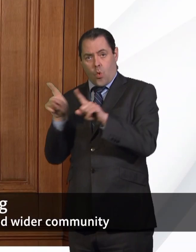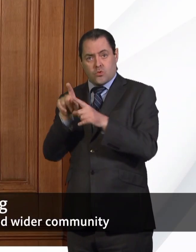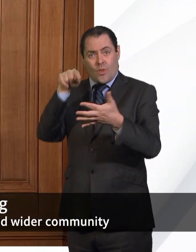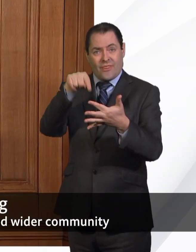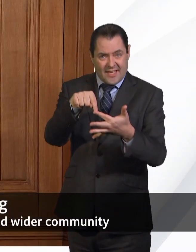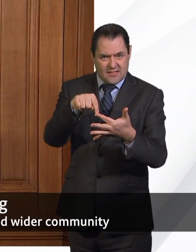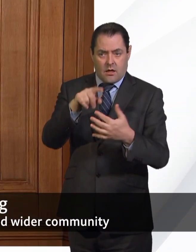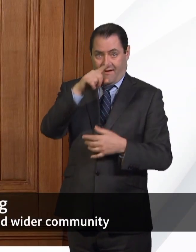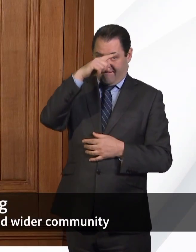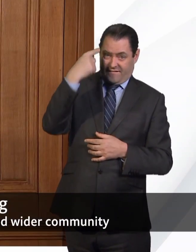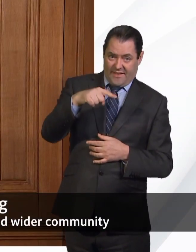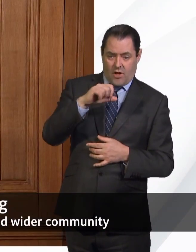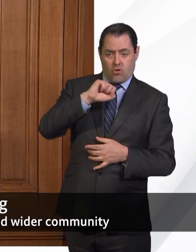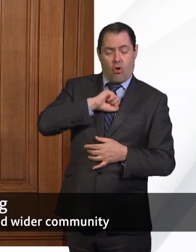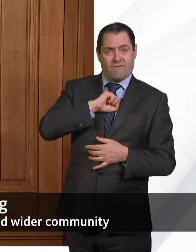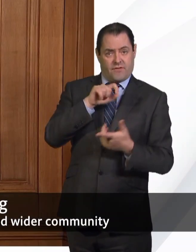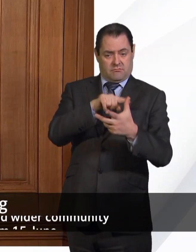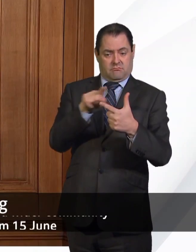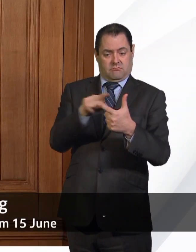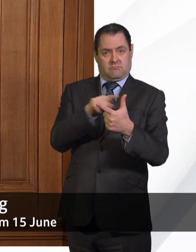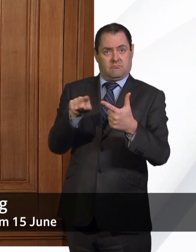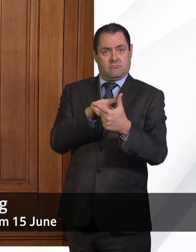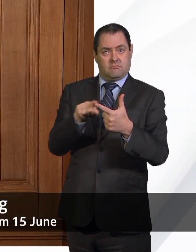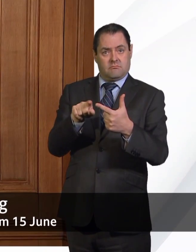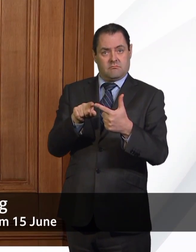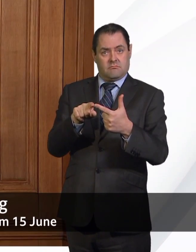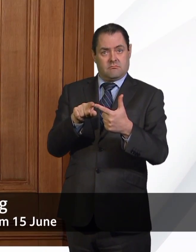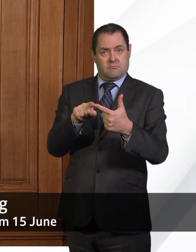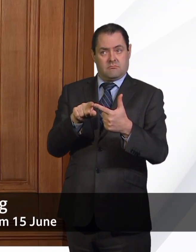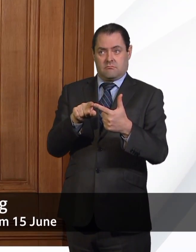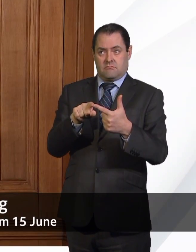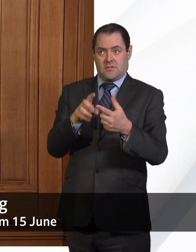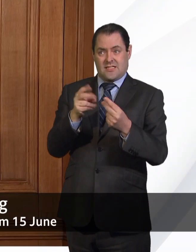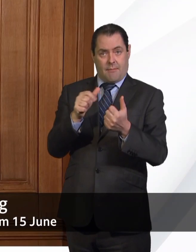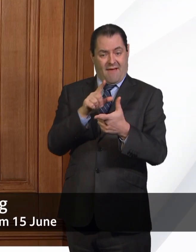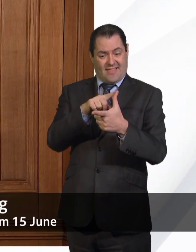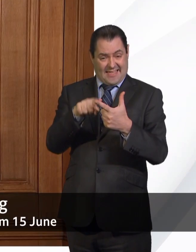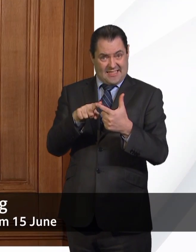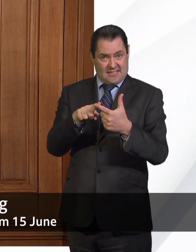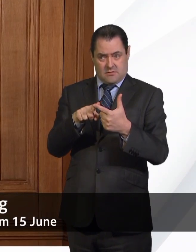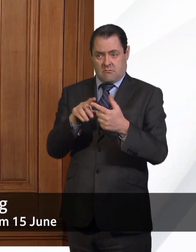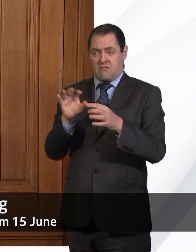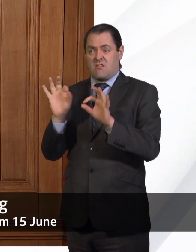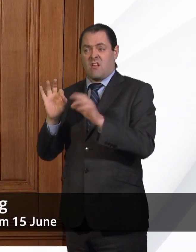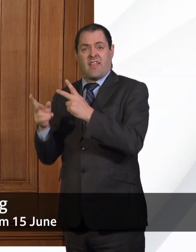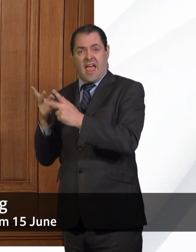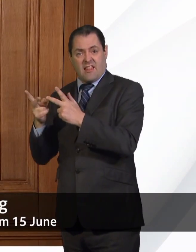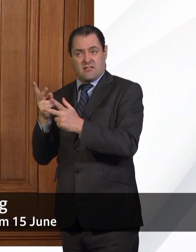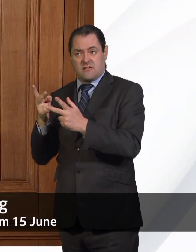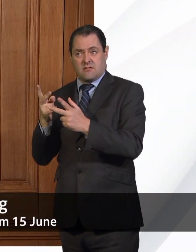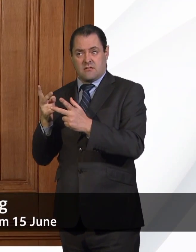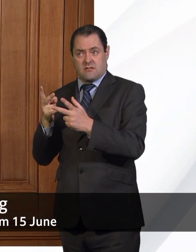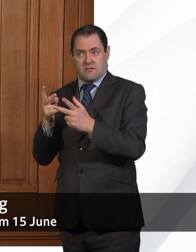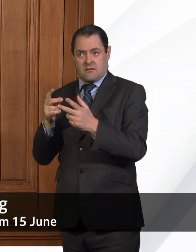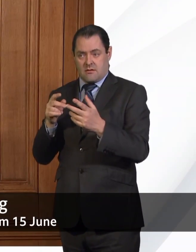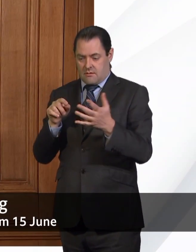symptoms, fever and cough, and subsequently none of the other symptoms. And what we found is all the other symptoms tended to have